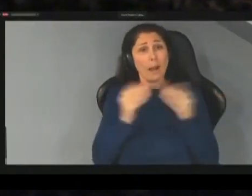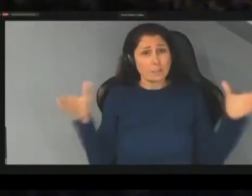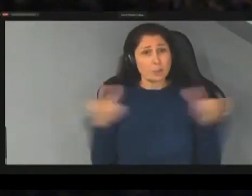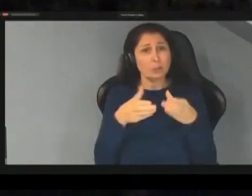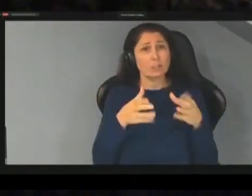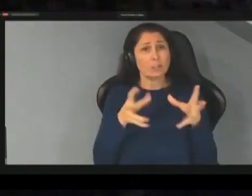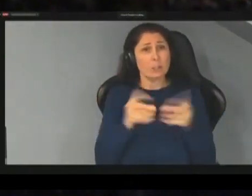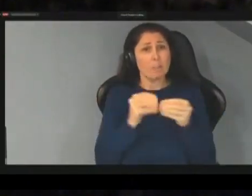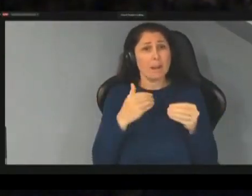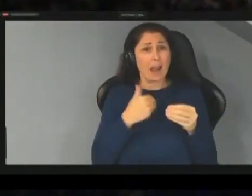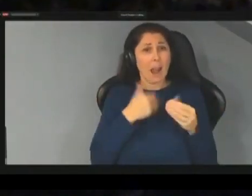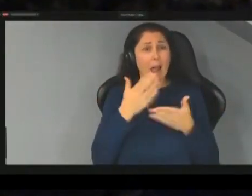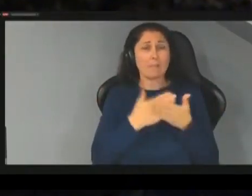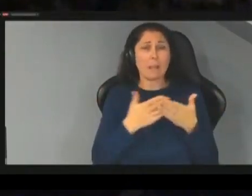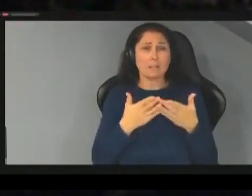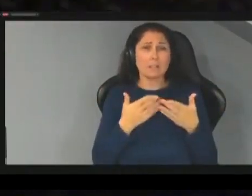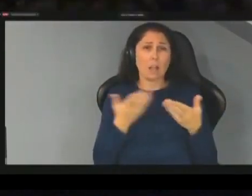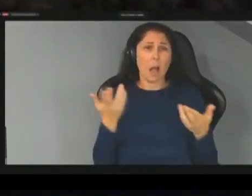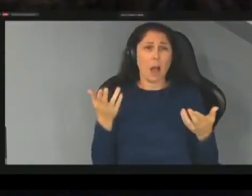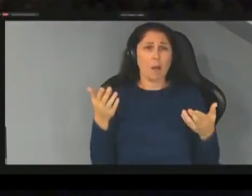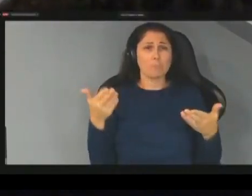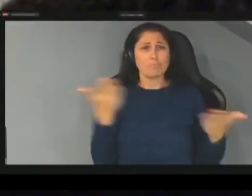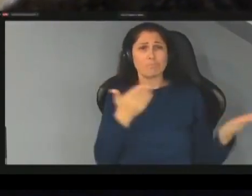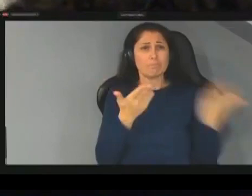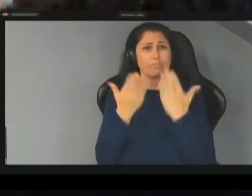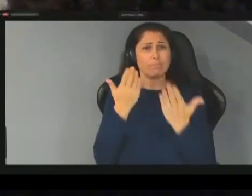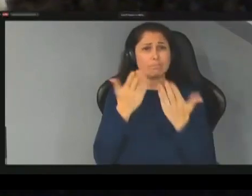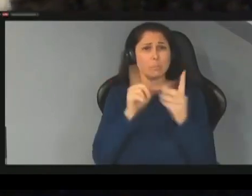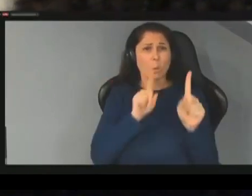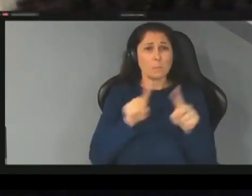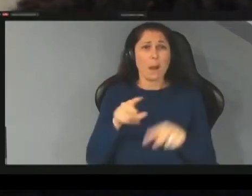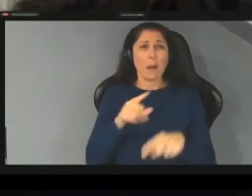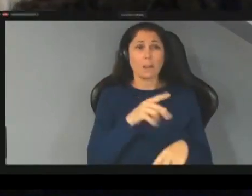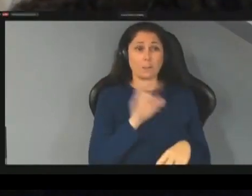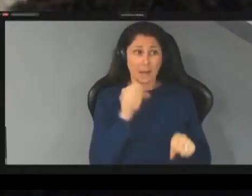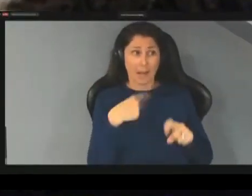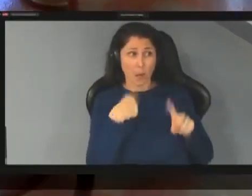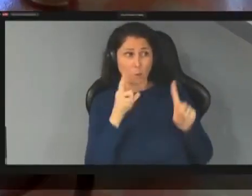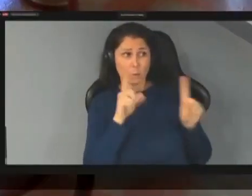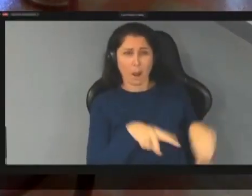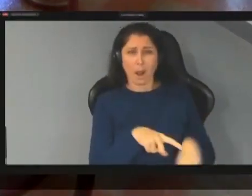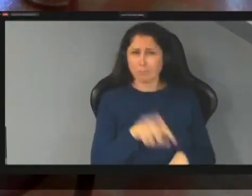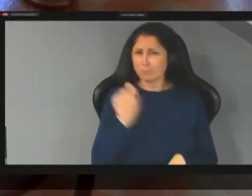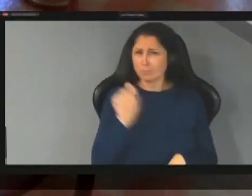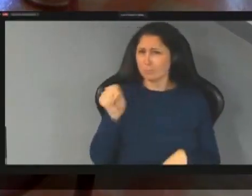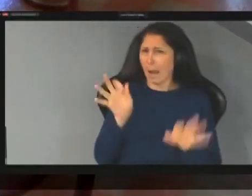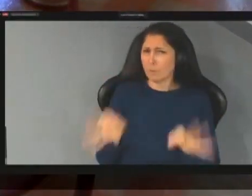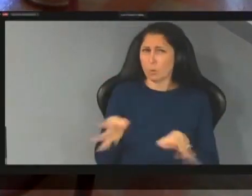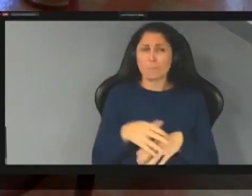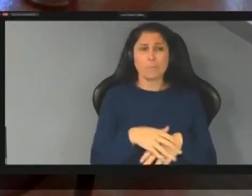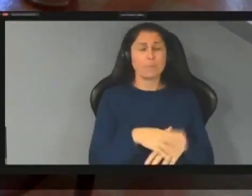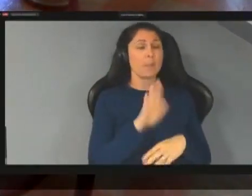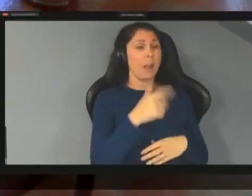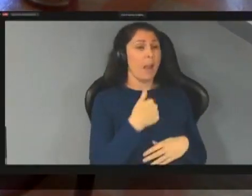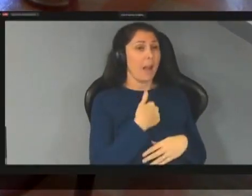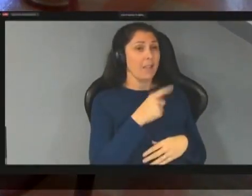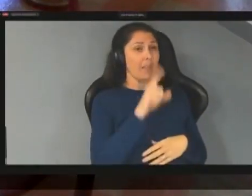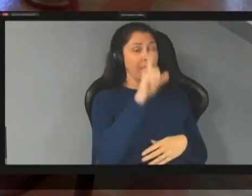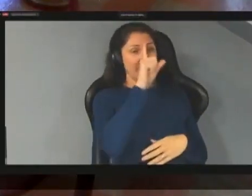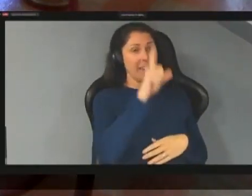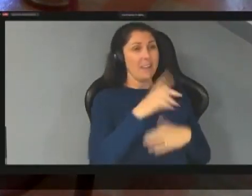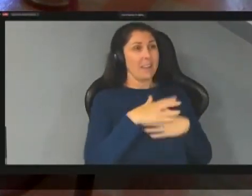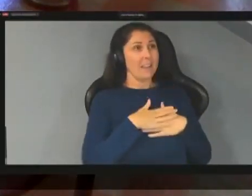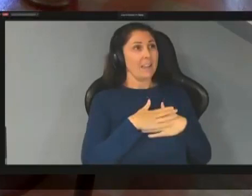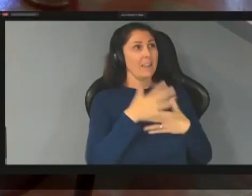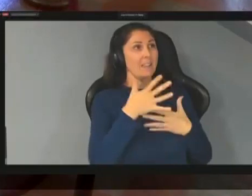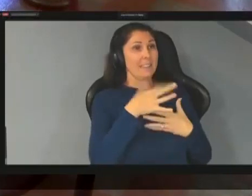some cross-pollination, it might be helpful. May I respond to that? Absolutely. So I think the spirit of a lot of the